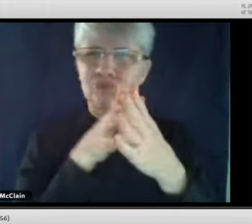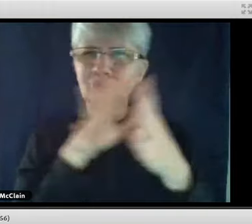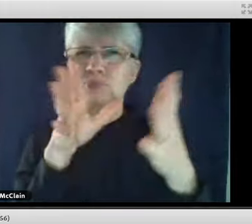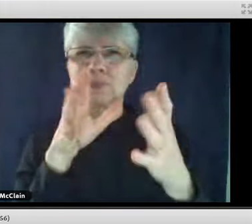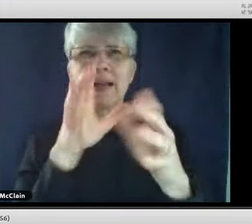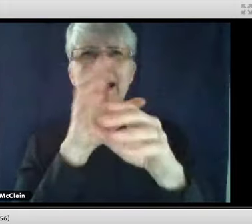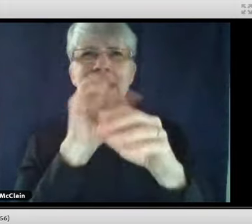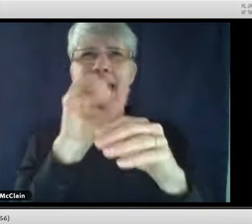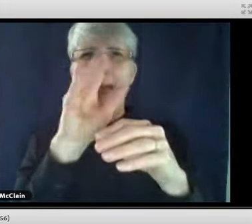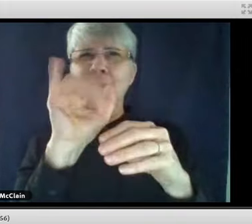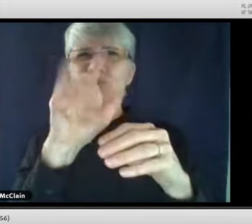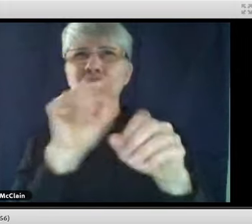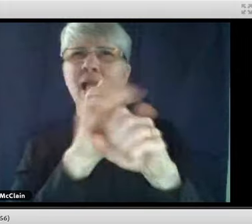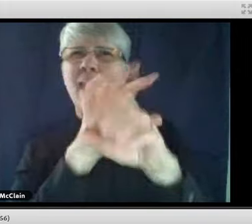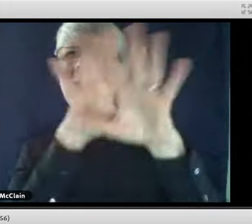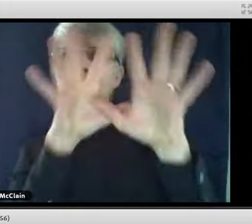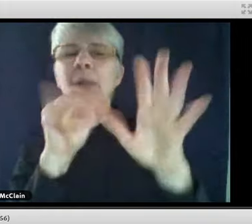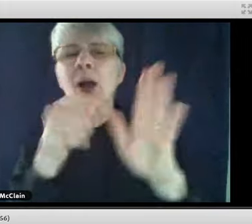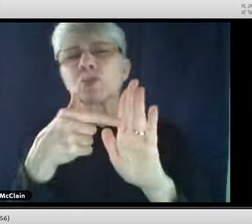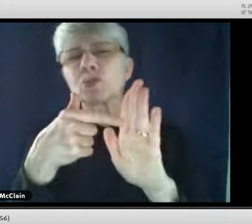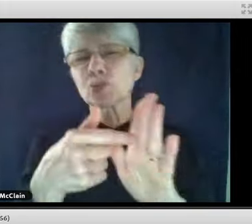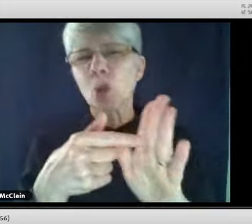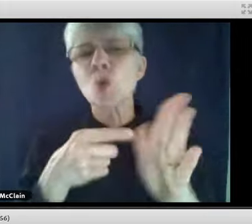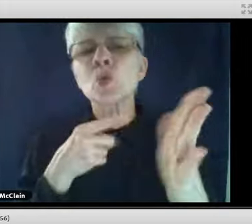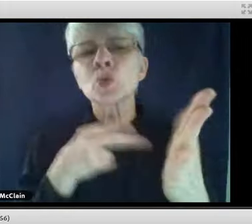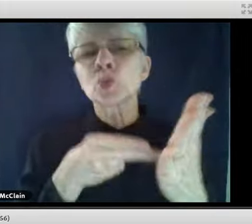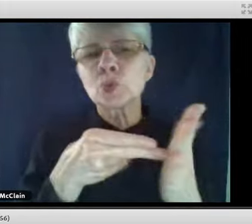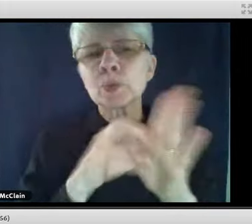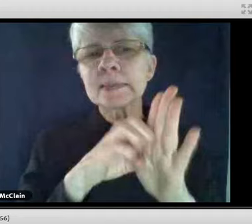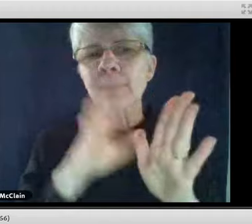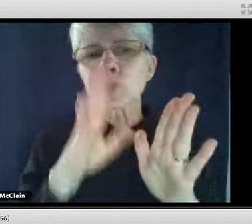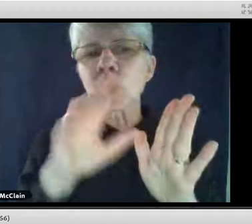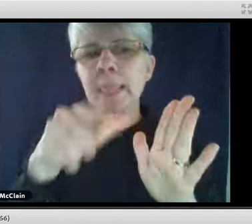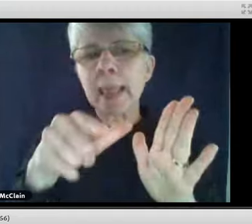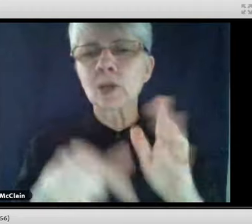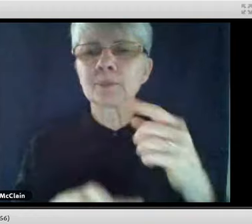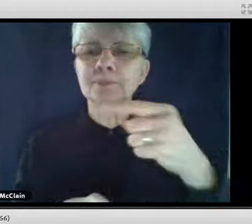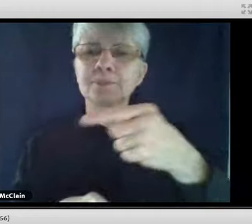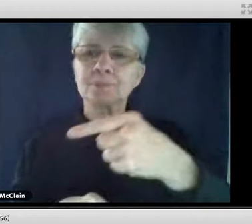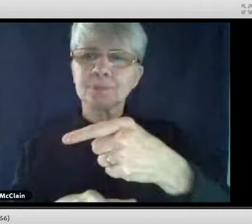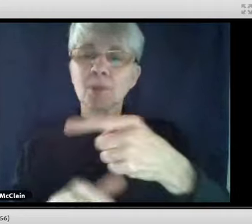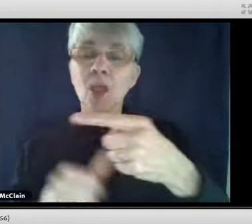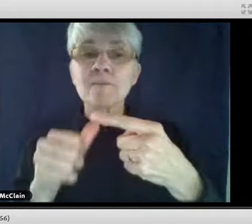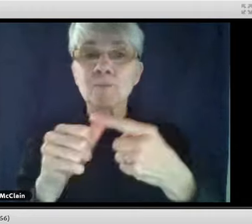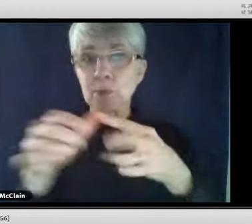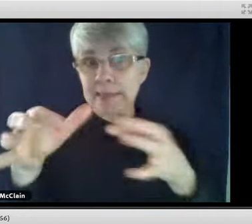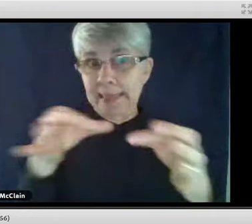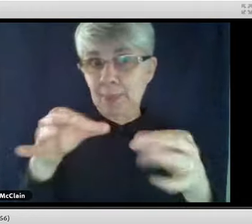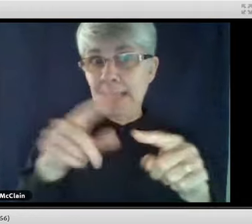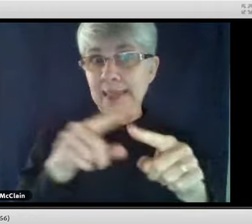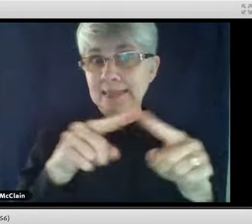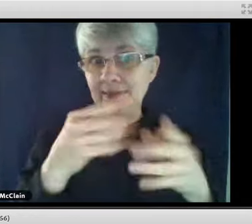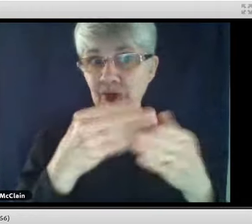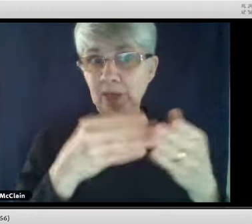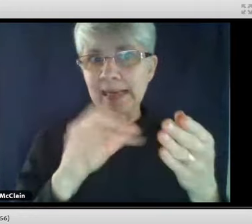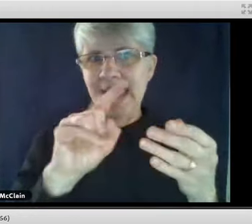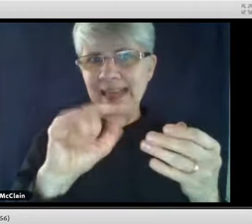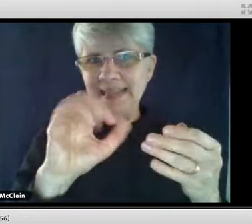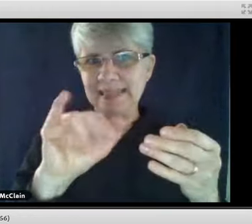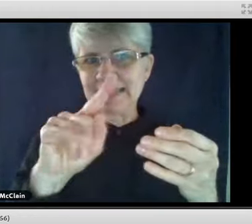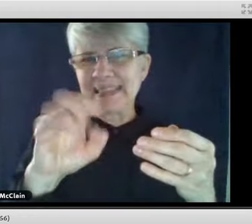So I'll get some concrete examples here. But first, let me explain the different entities. Entities are, like I